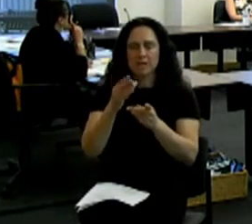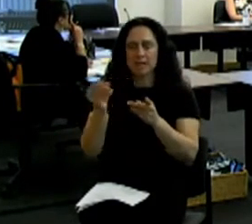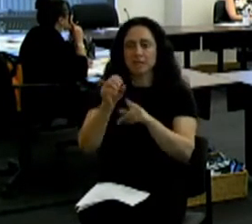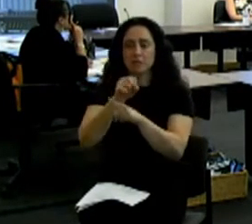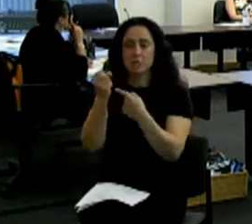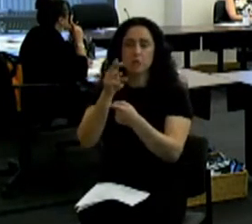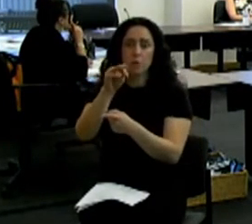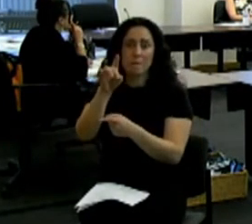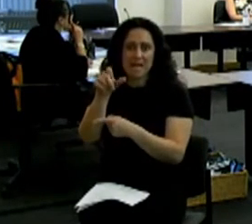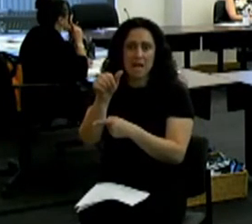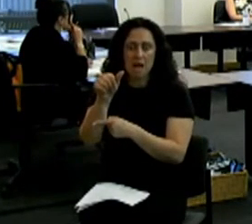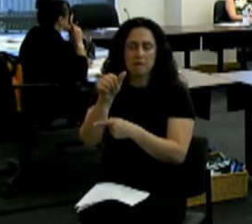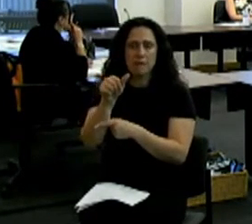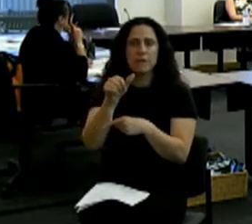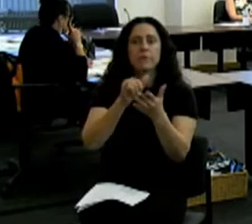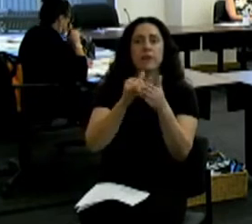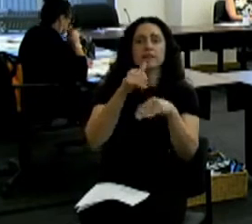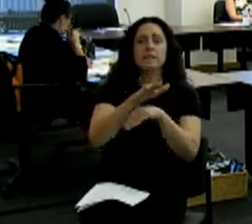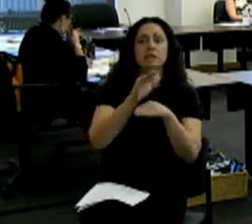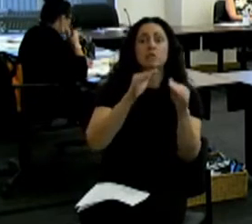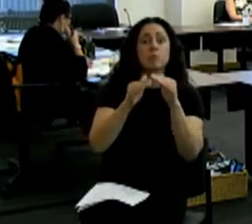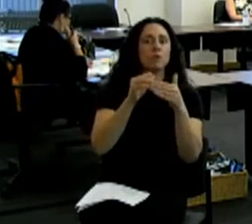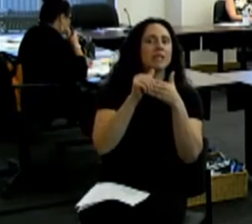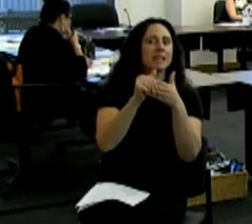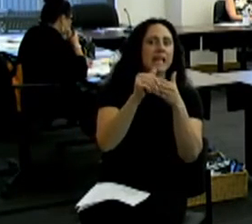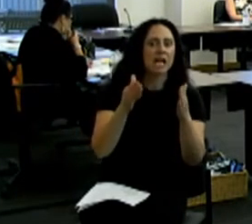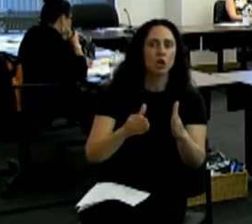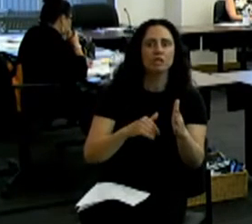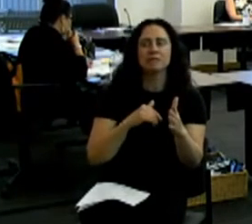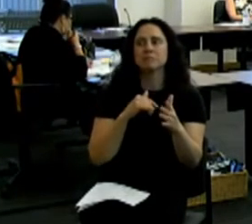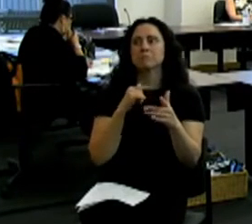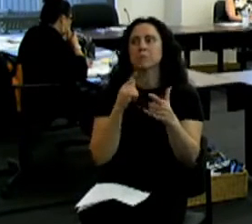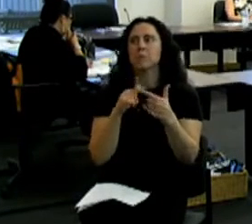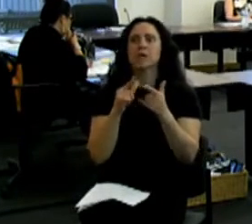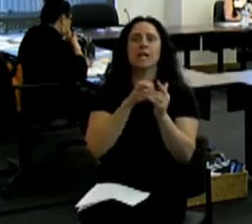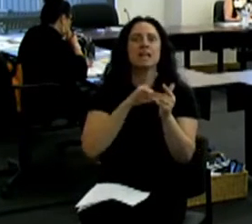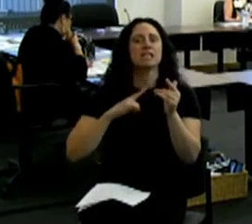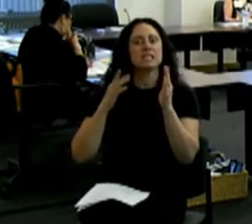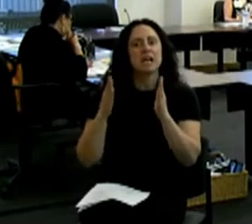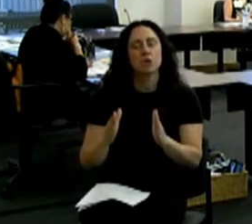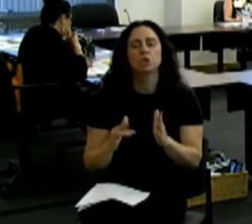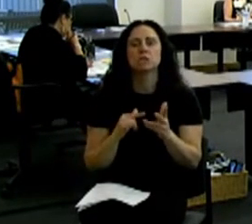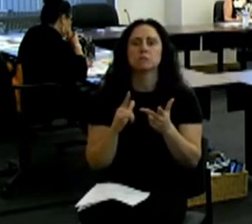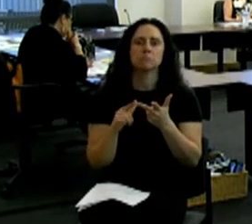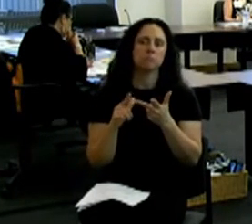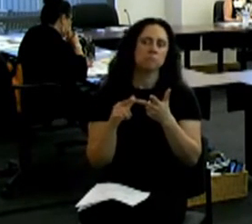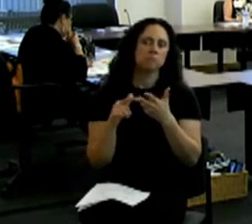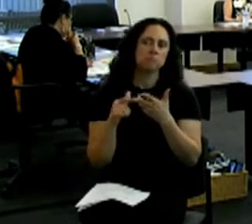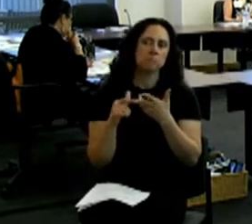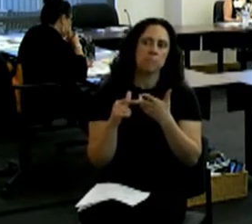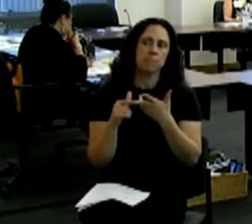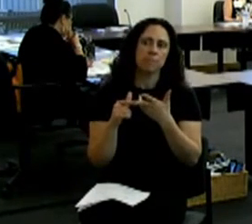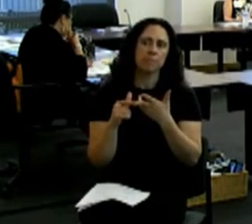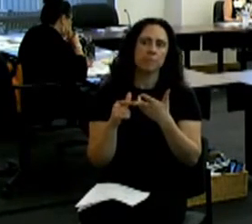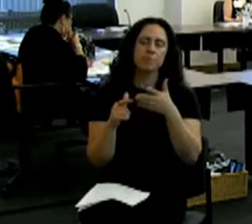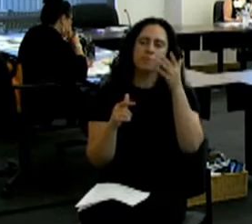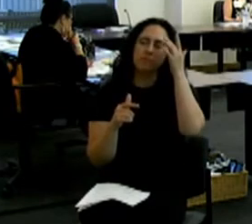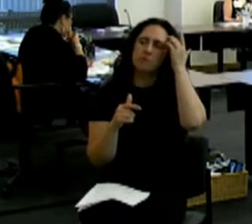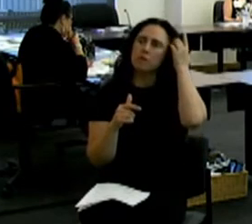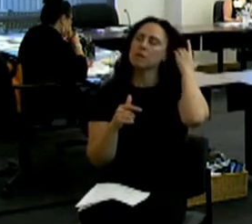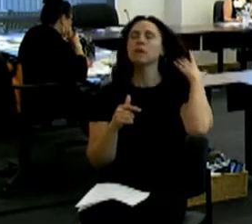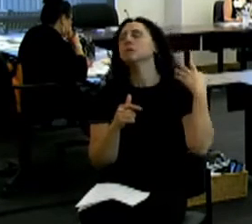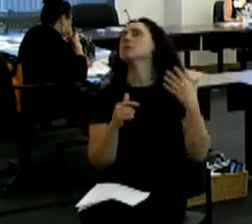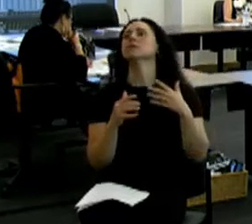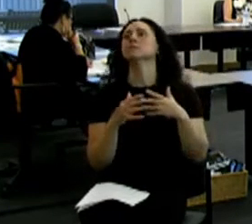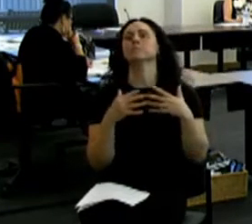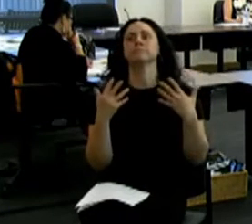media. So this is sent to community leaders, legislators. I